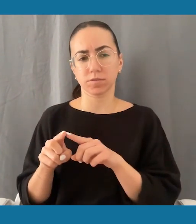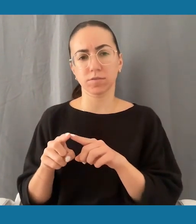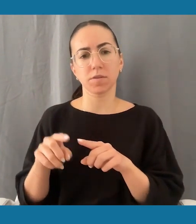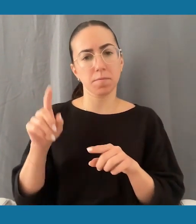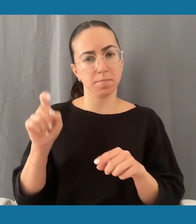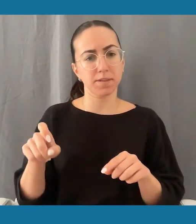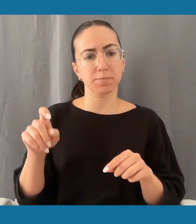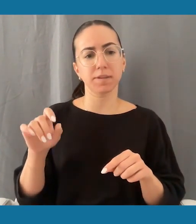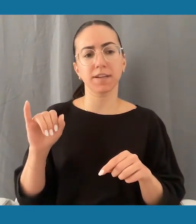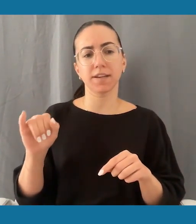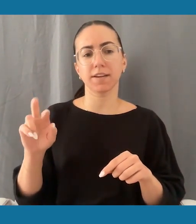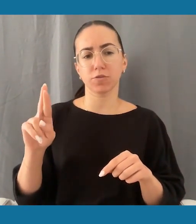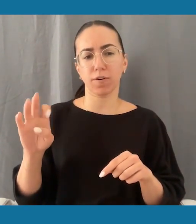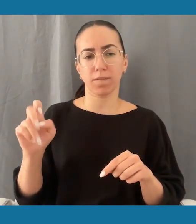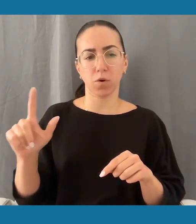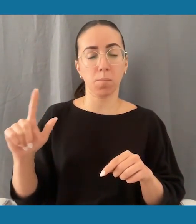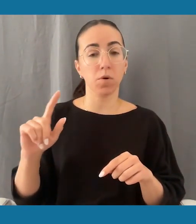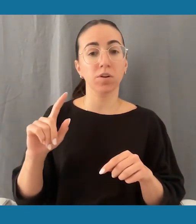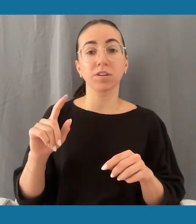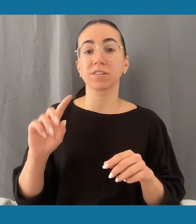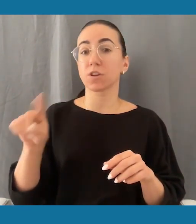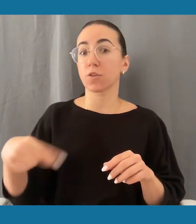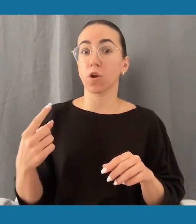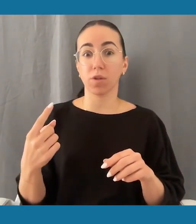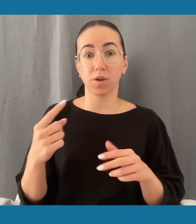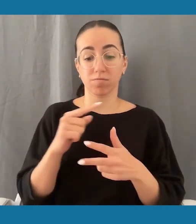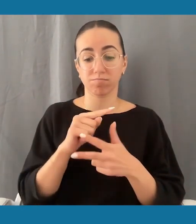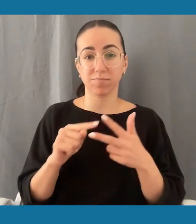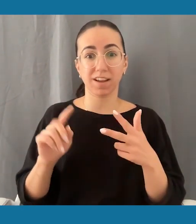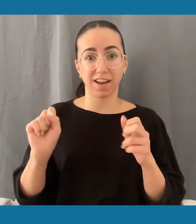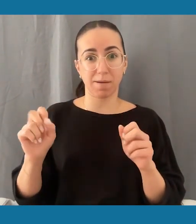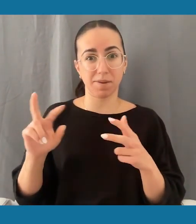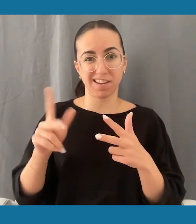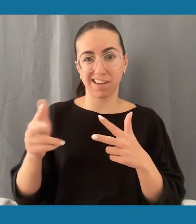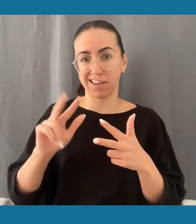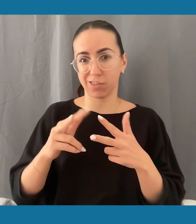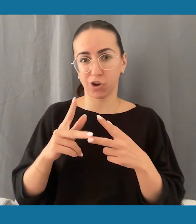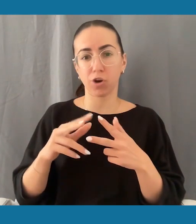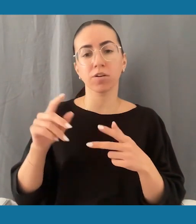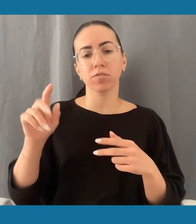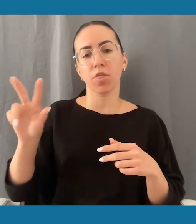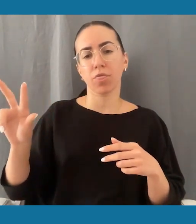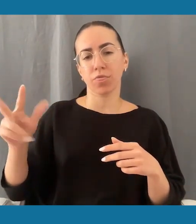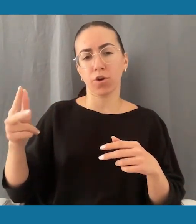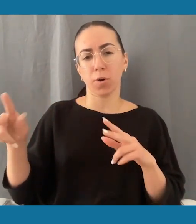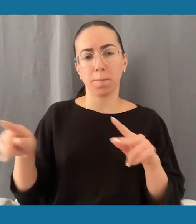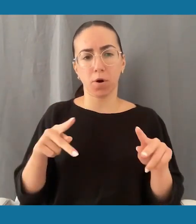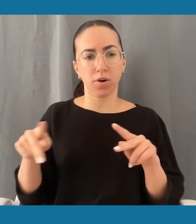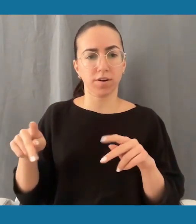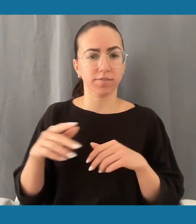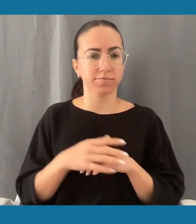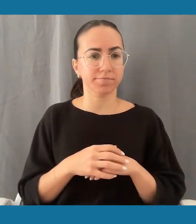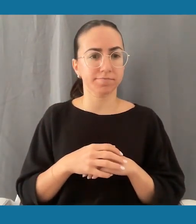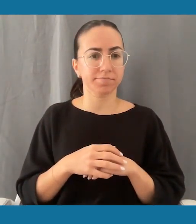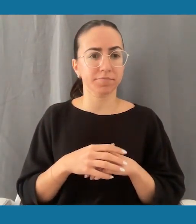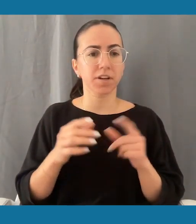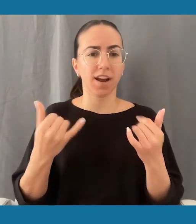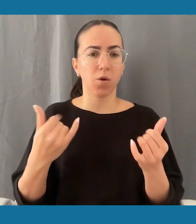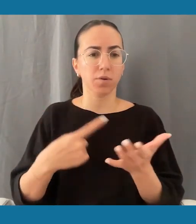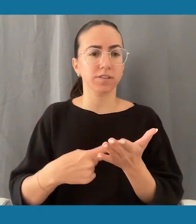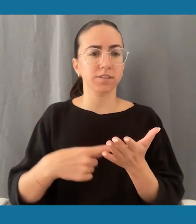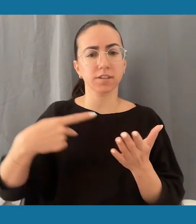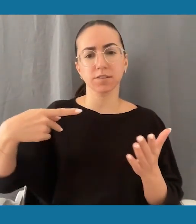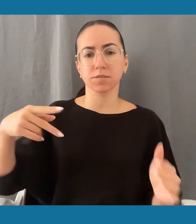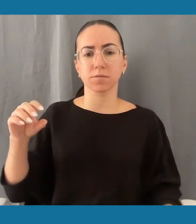also must be irrevocable. So the only one that can be either or is the third-party trust. So now we're going to talk about the